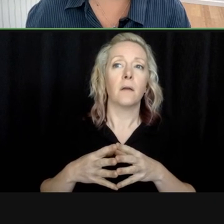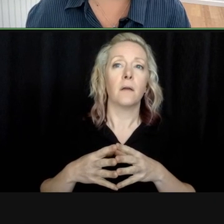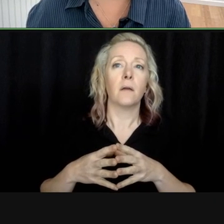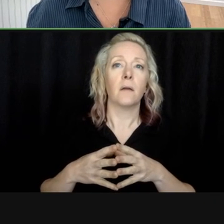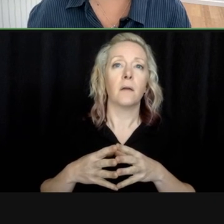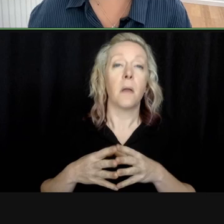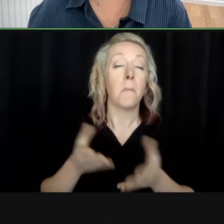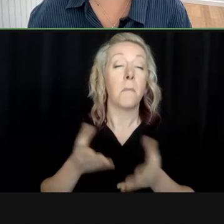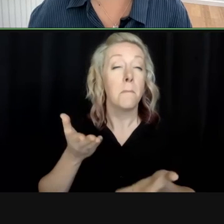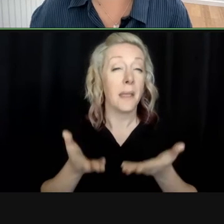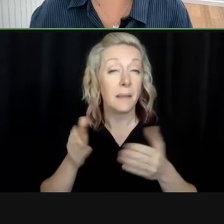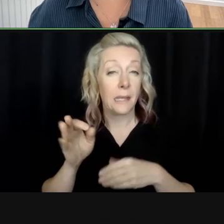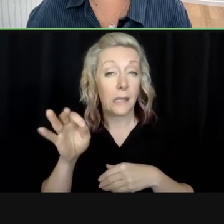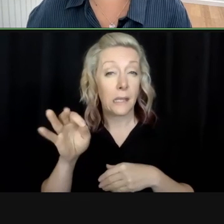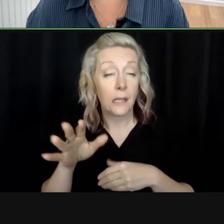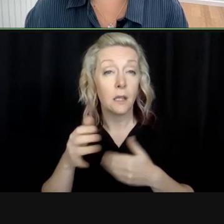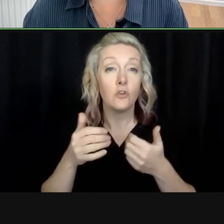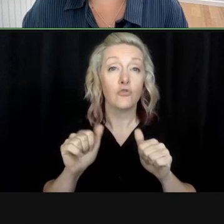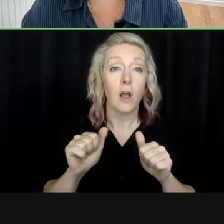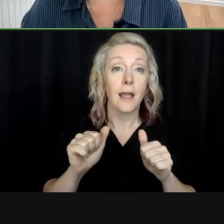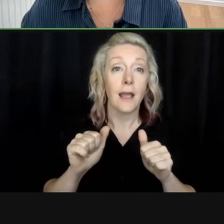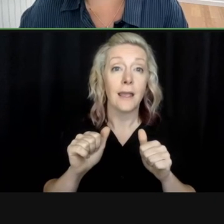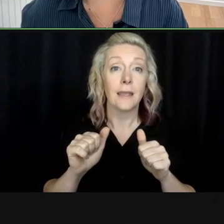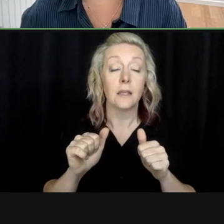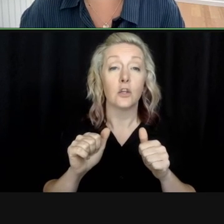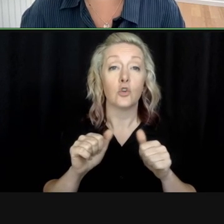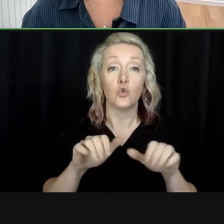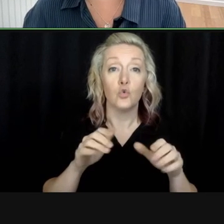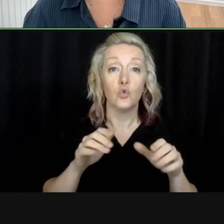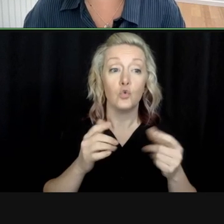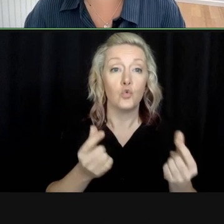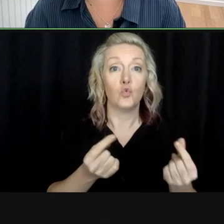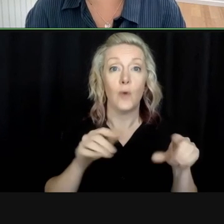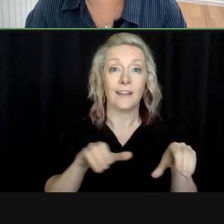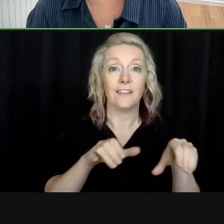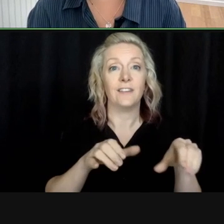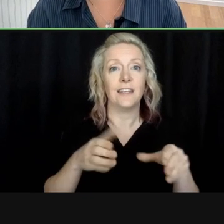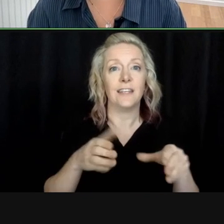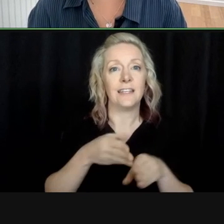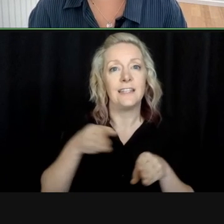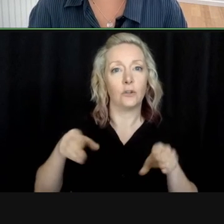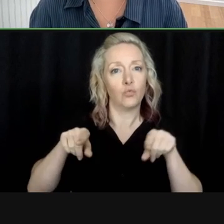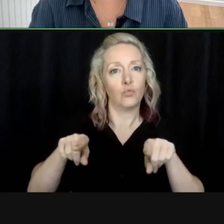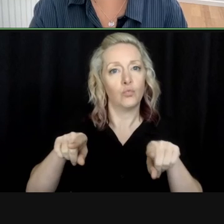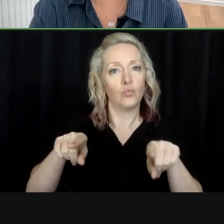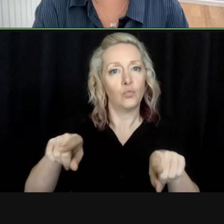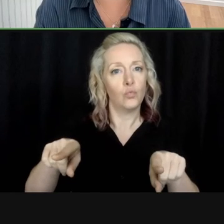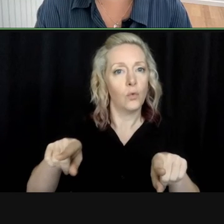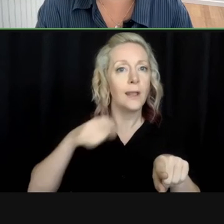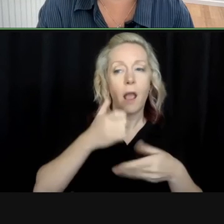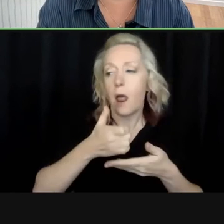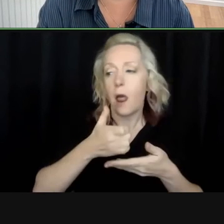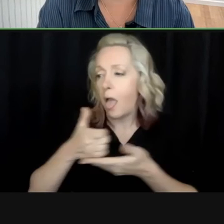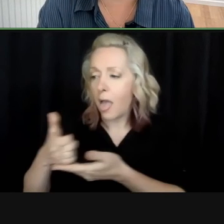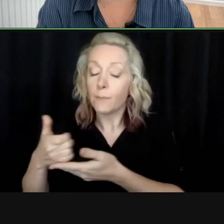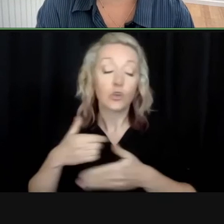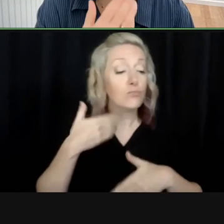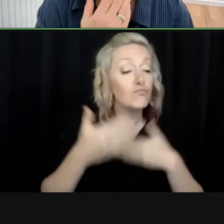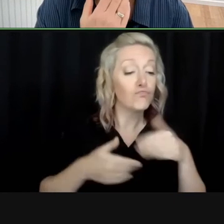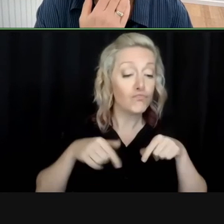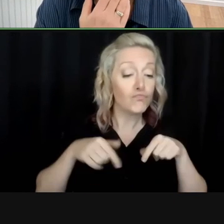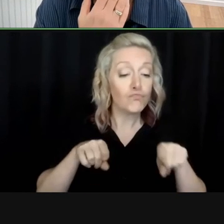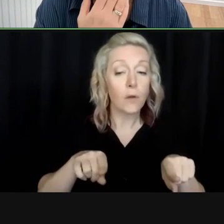what maybe you want to try is maybe doing the activity next to the child, like parallel, and kind of do your own thing, and then they could see what the next step